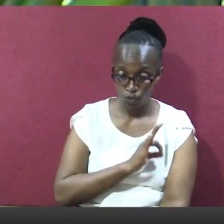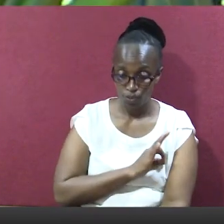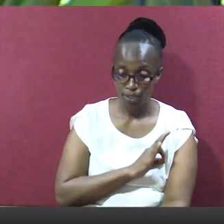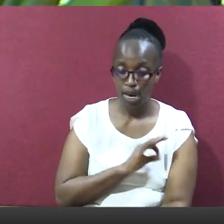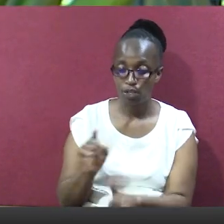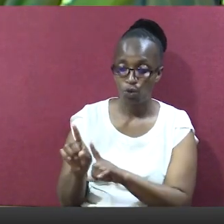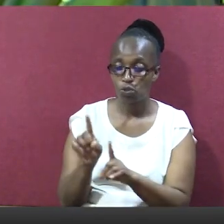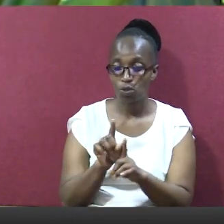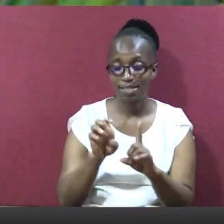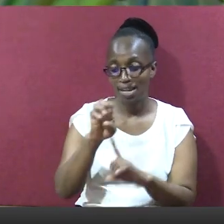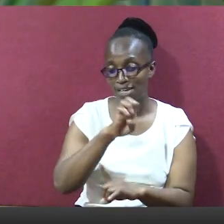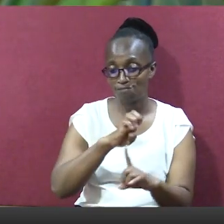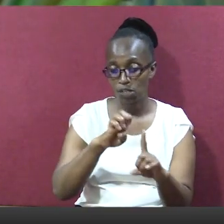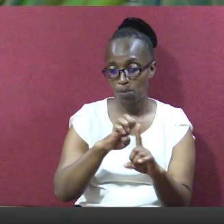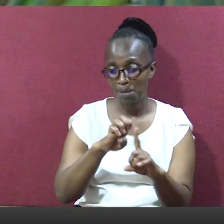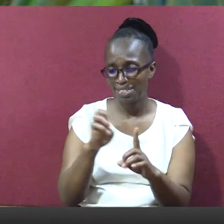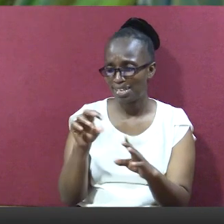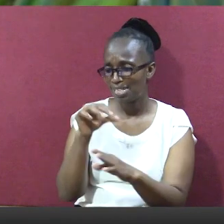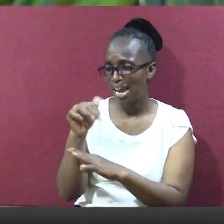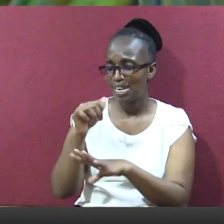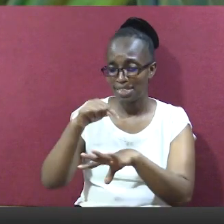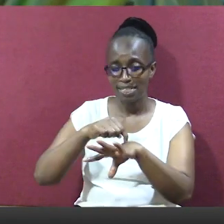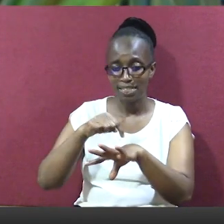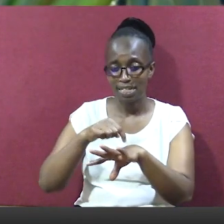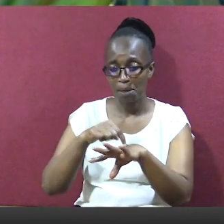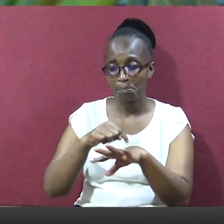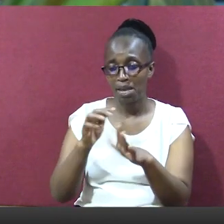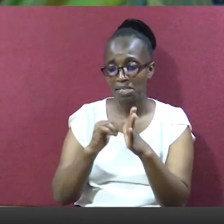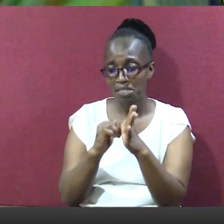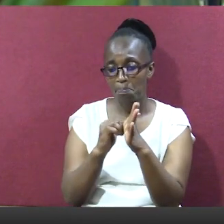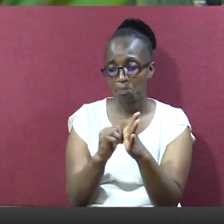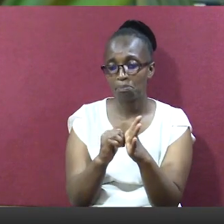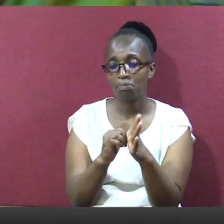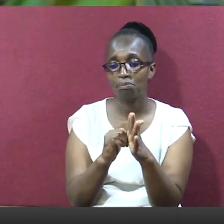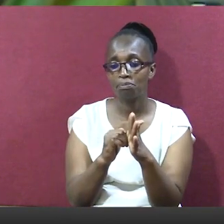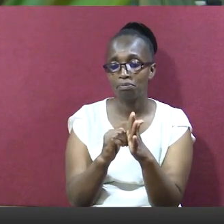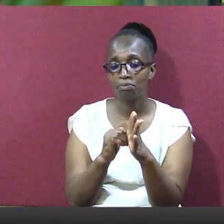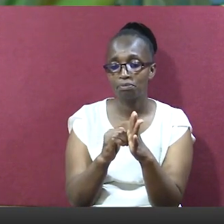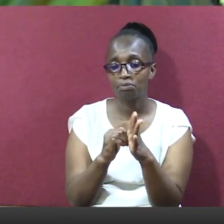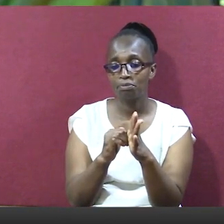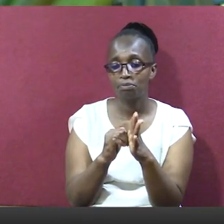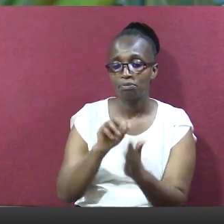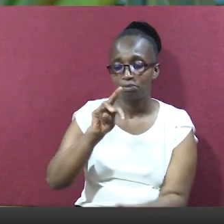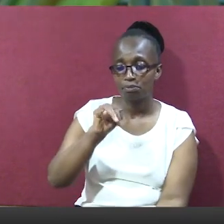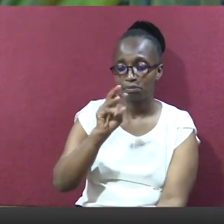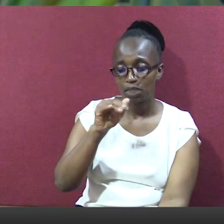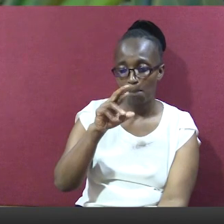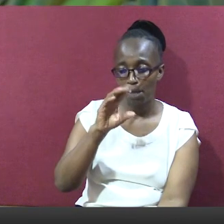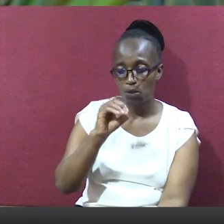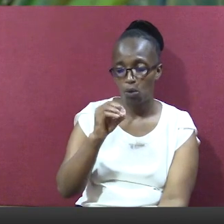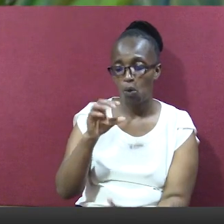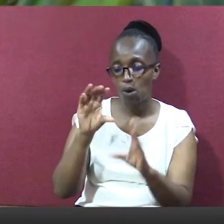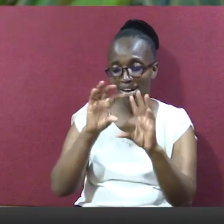that they find it as very much beneficial, and now the environment protection. Some other importance of wetlands